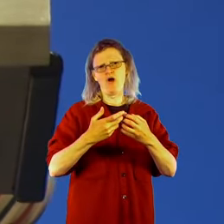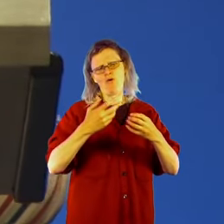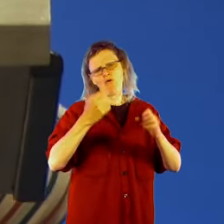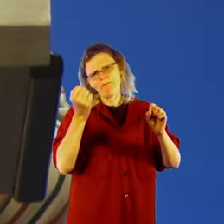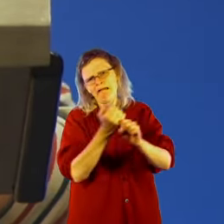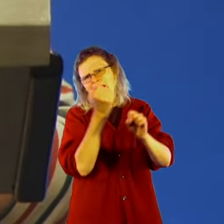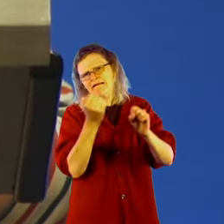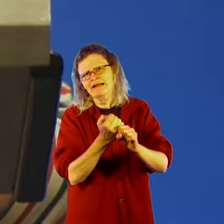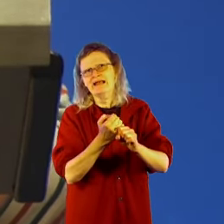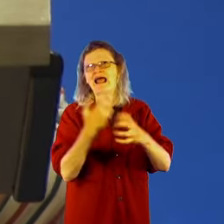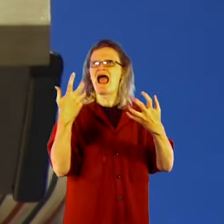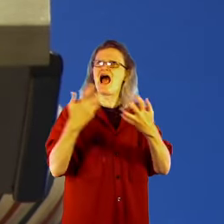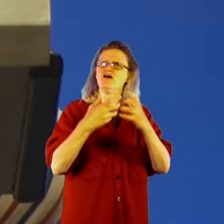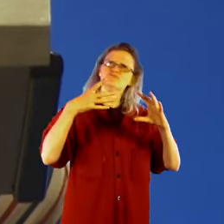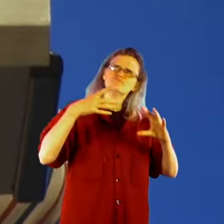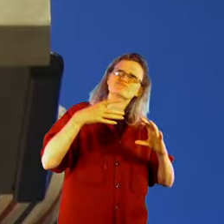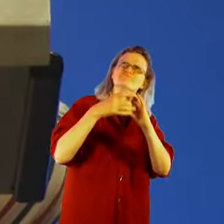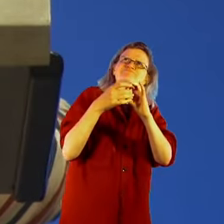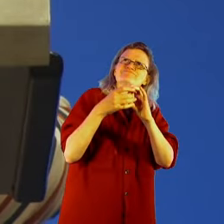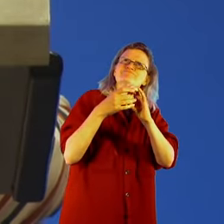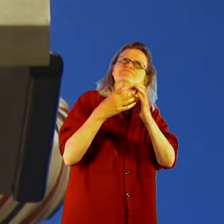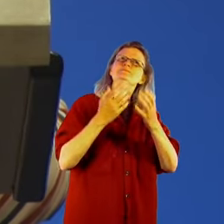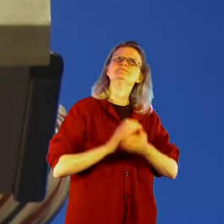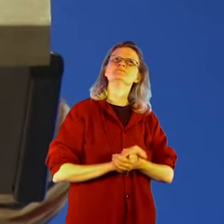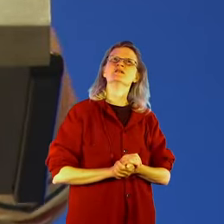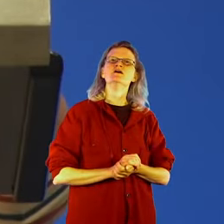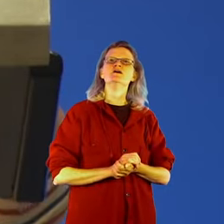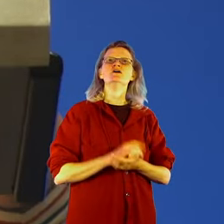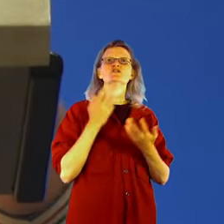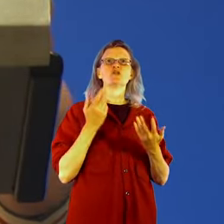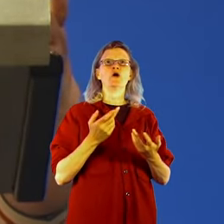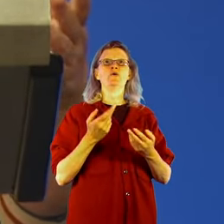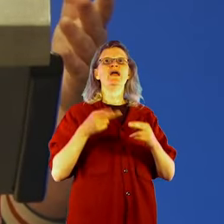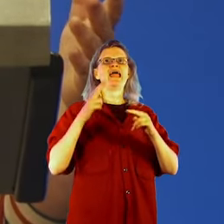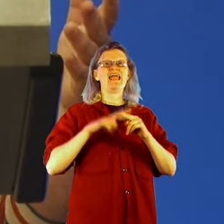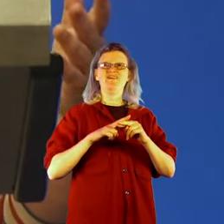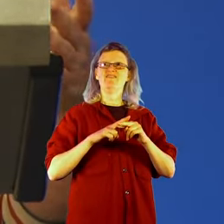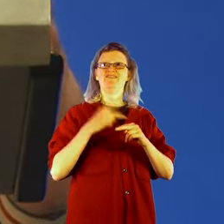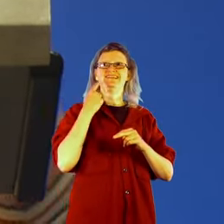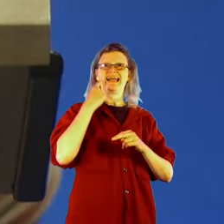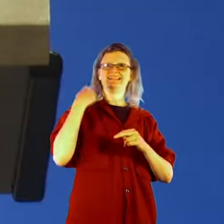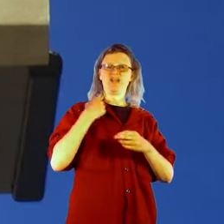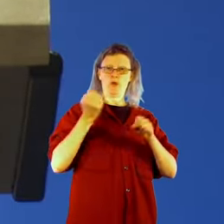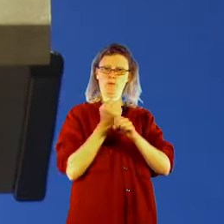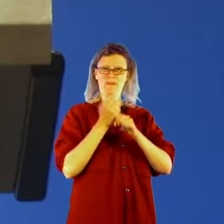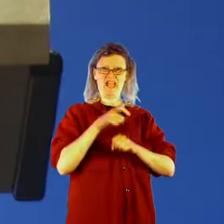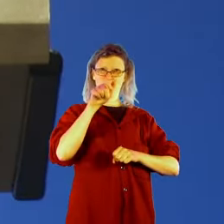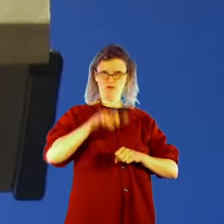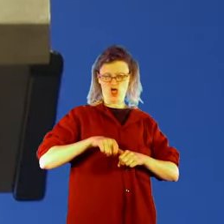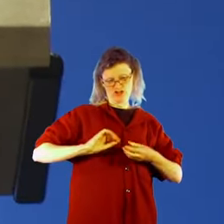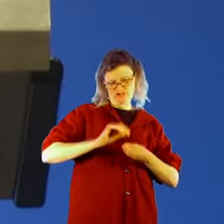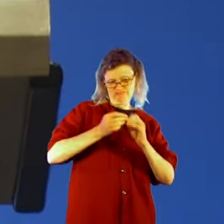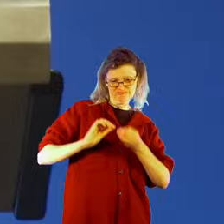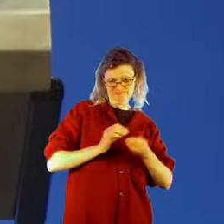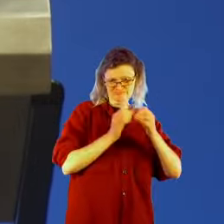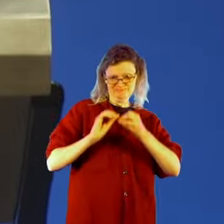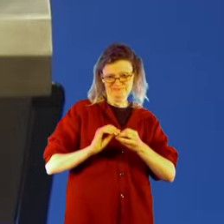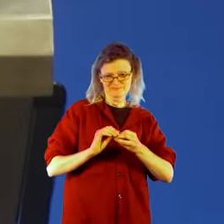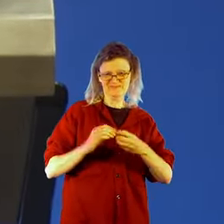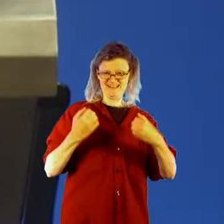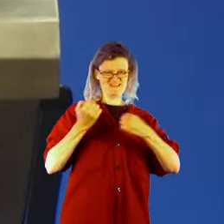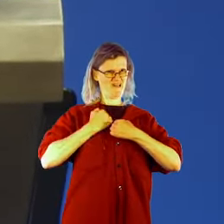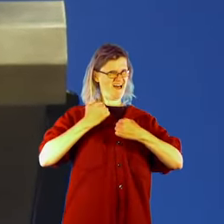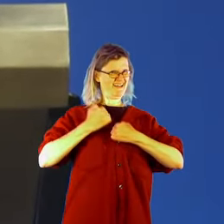be mended. So if you did your homework, get it out now. Here's mine. I thought I'd do an entirely